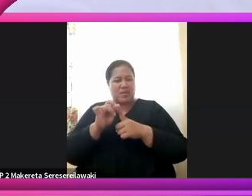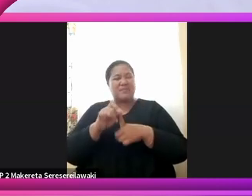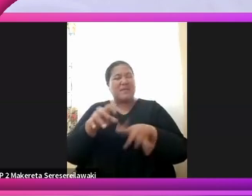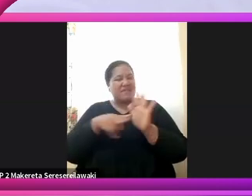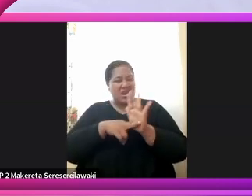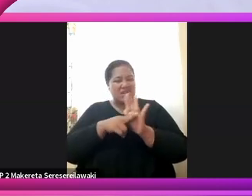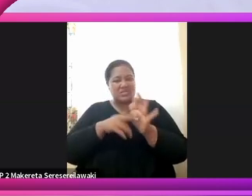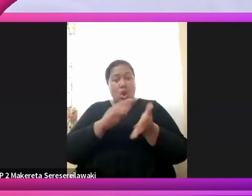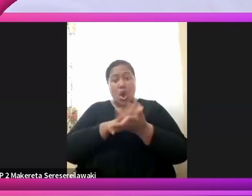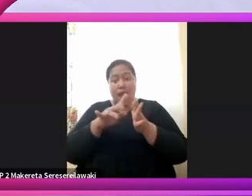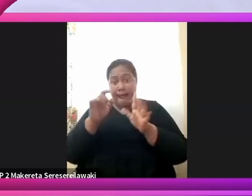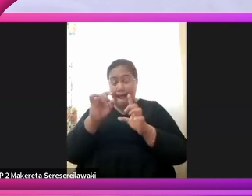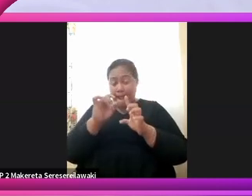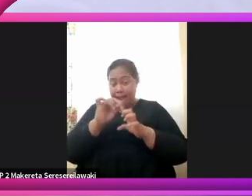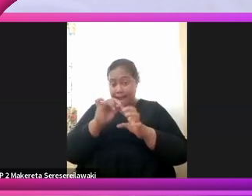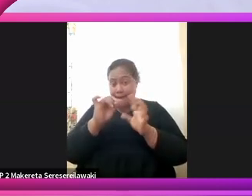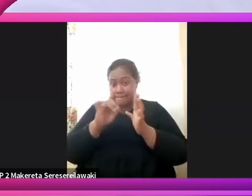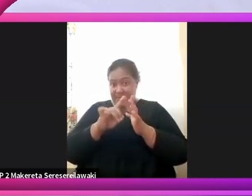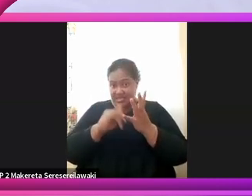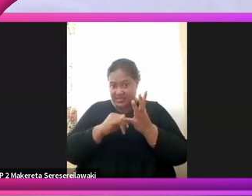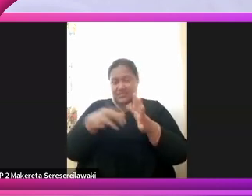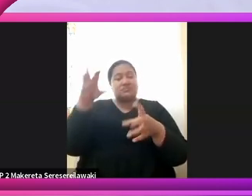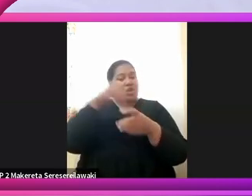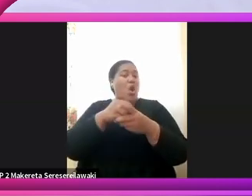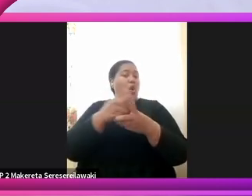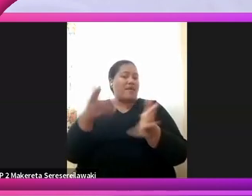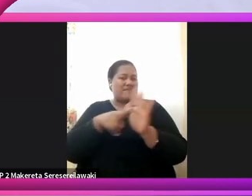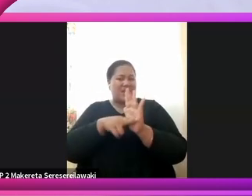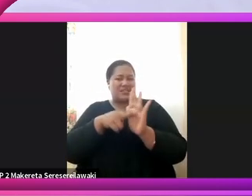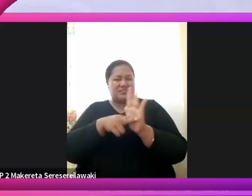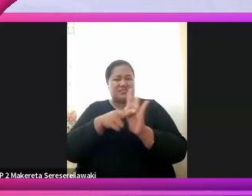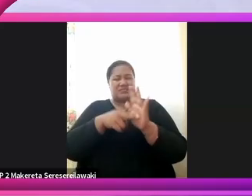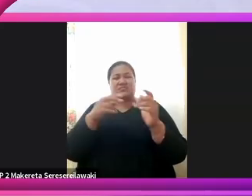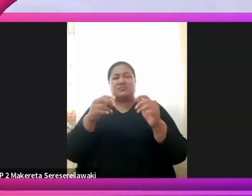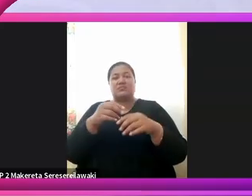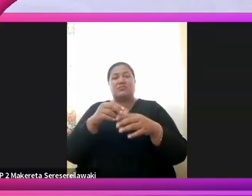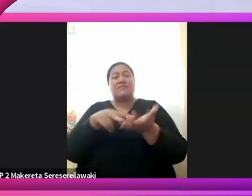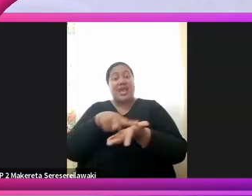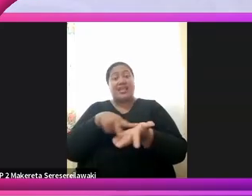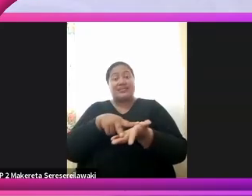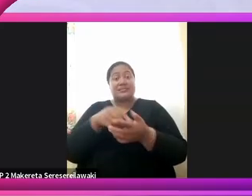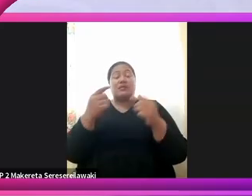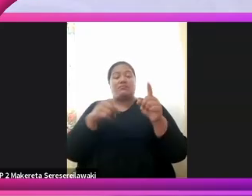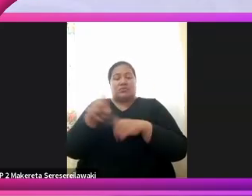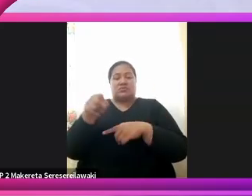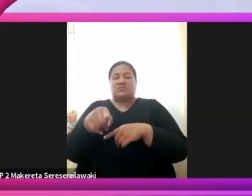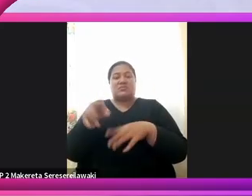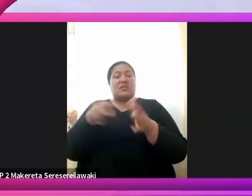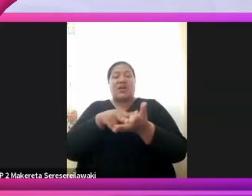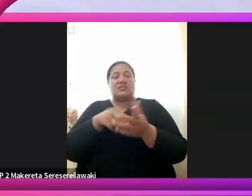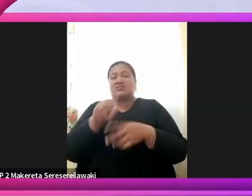or hepatitis, they belong to virus. Most of the disease belong to virus, they are uncurable.